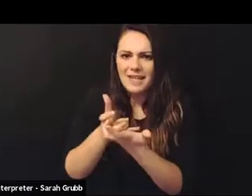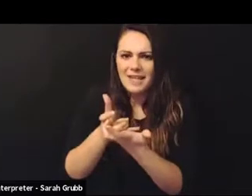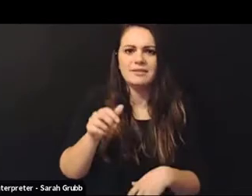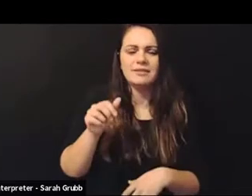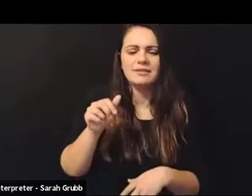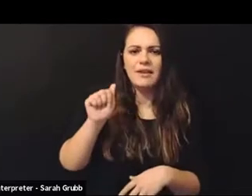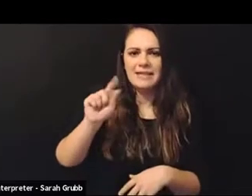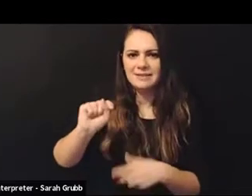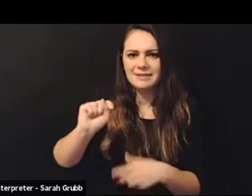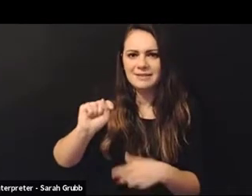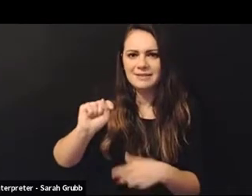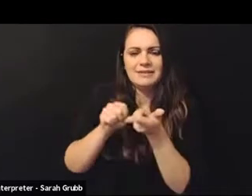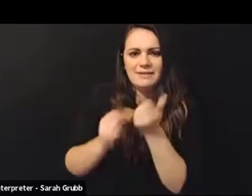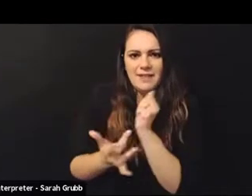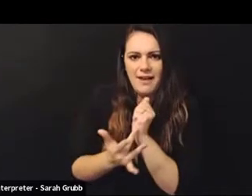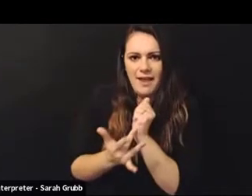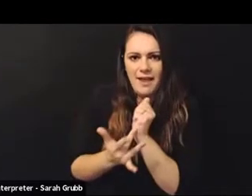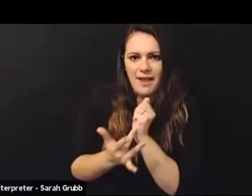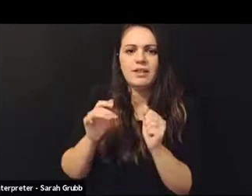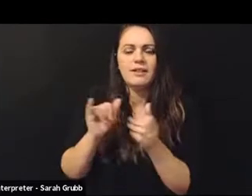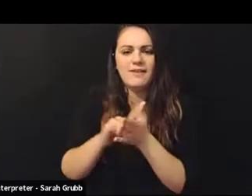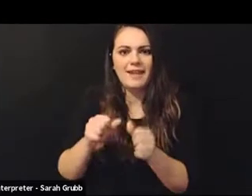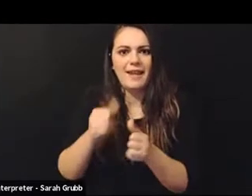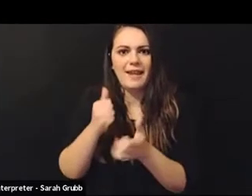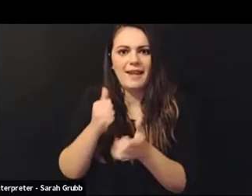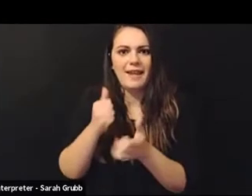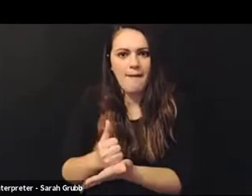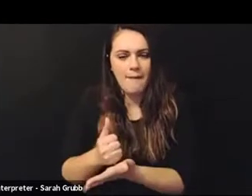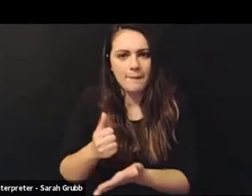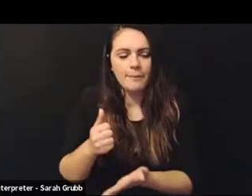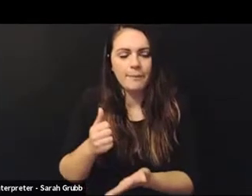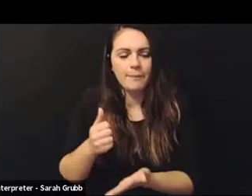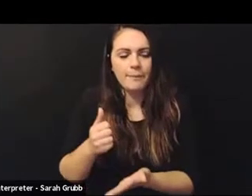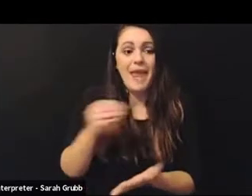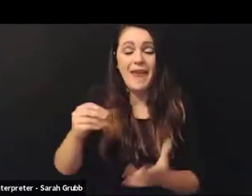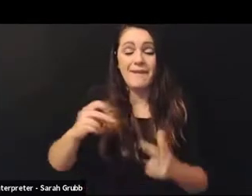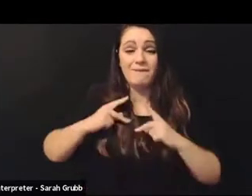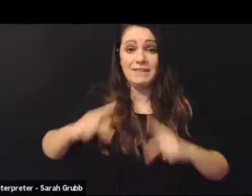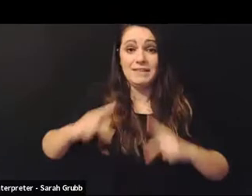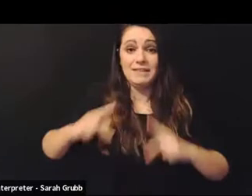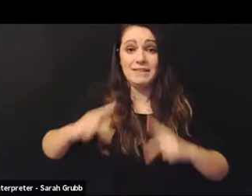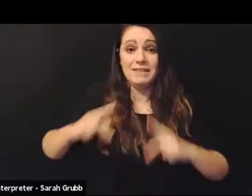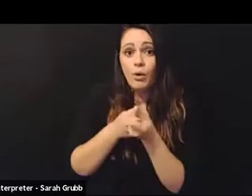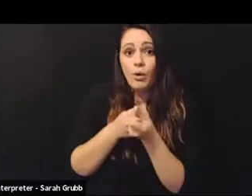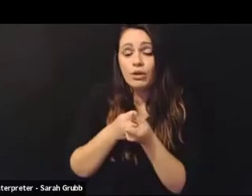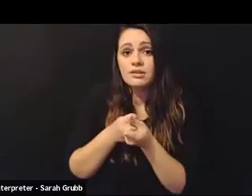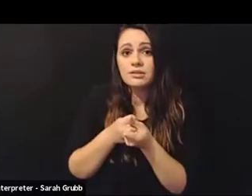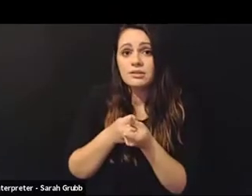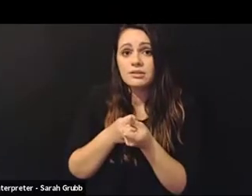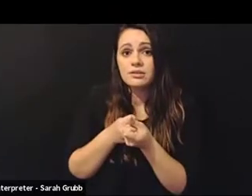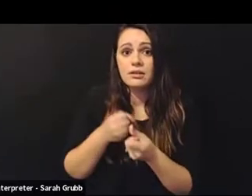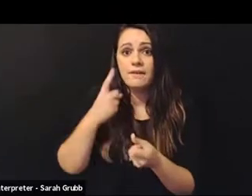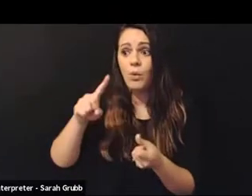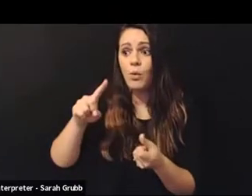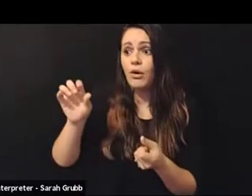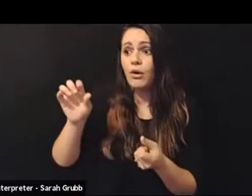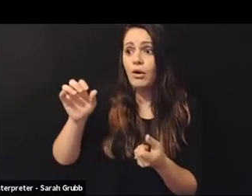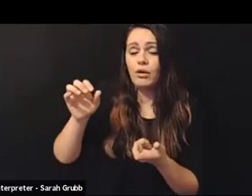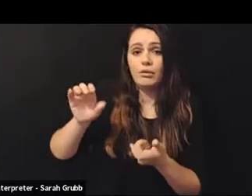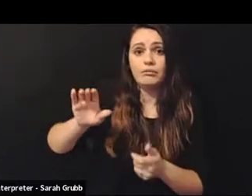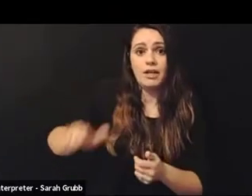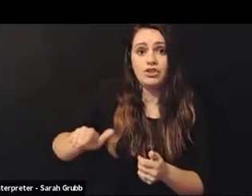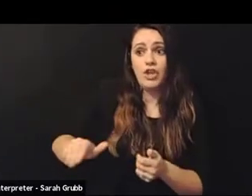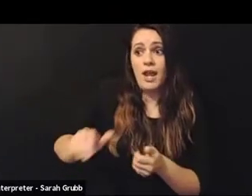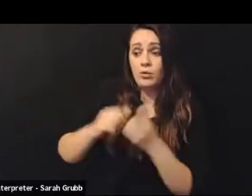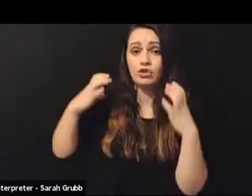with, and also just physical supports that a child with charge syndrome may